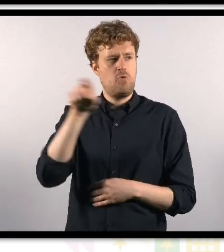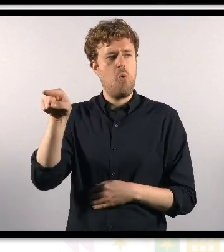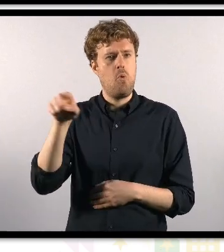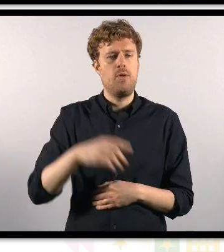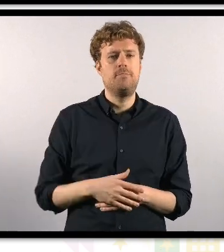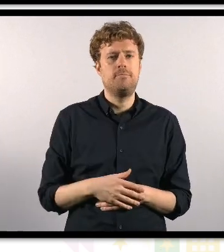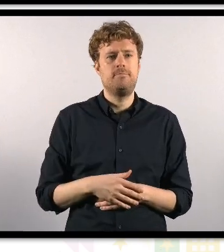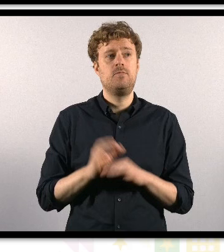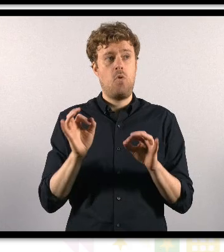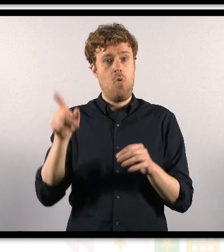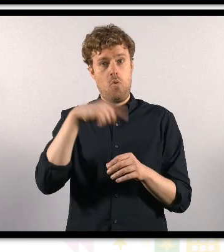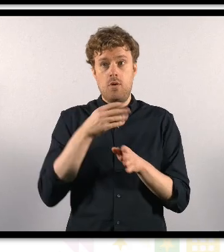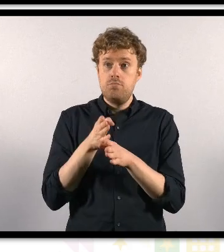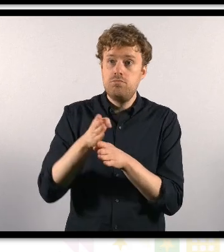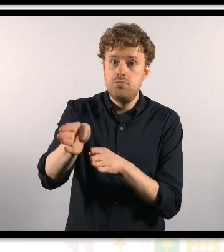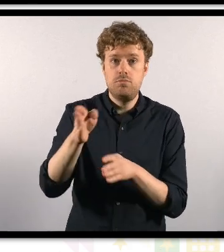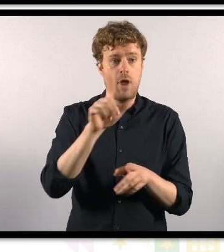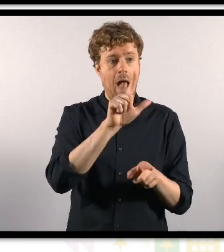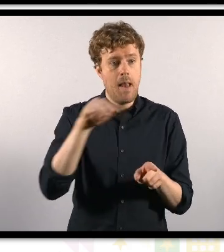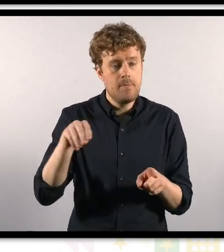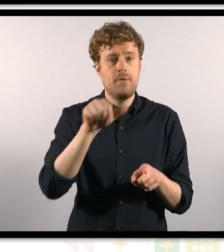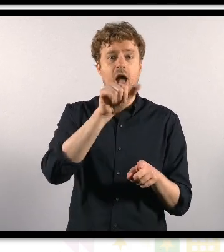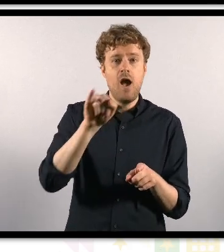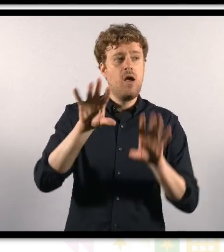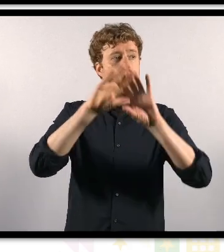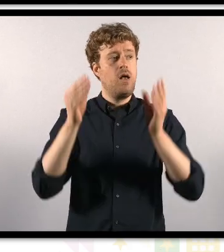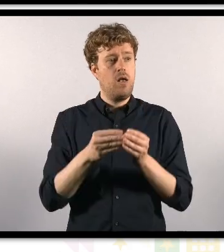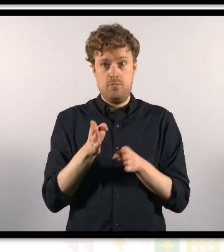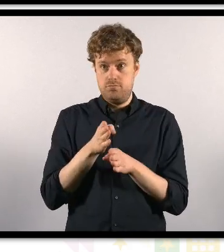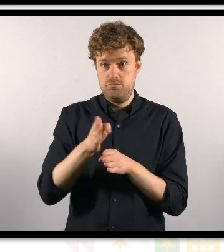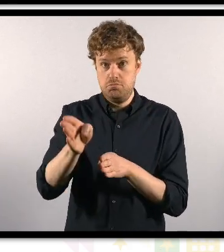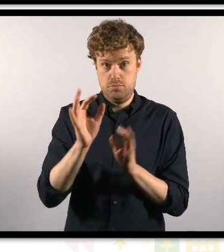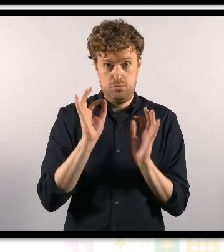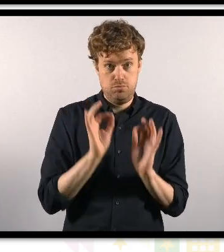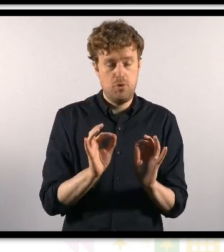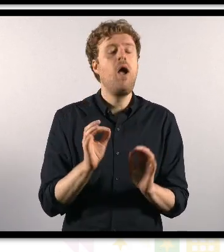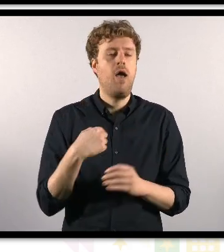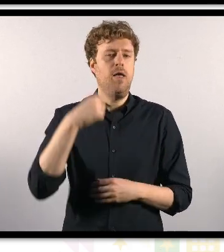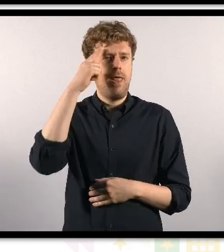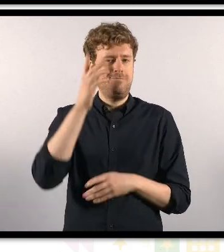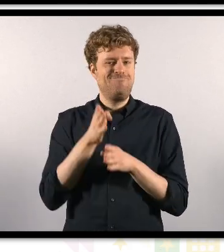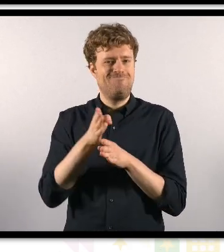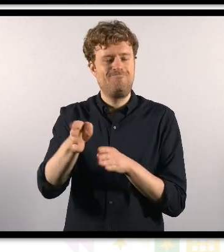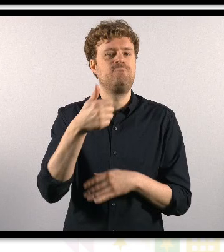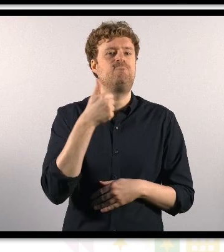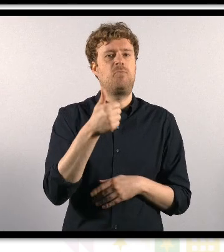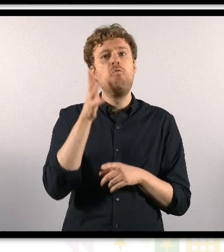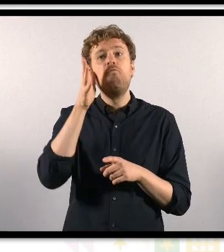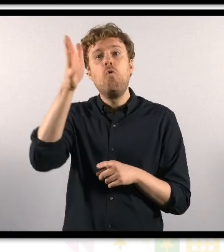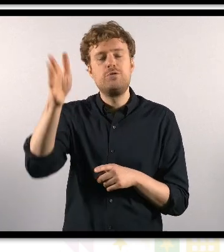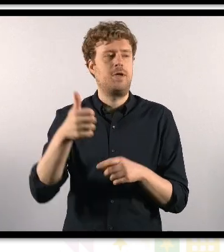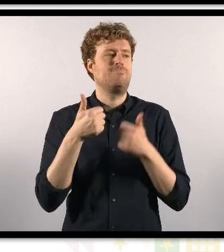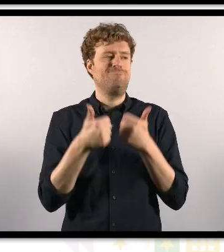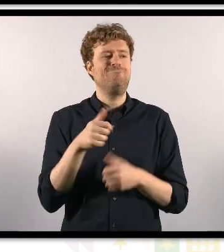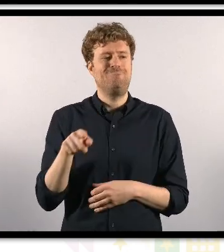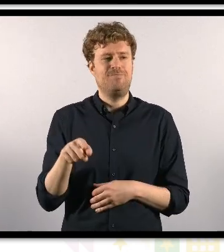right direction. But will I change my stance in the next KubeCon? Maybe. The space is so rapidly evolving that if I